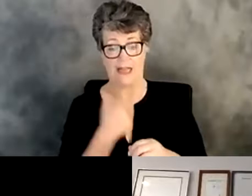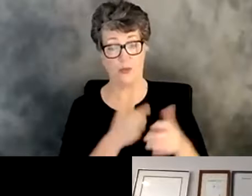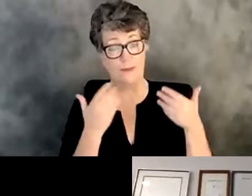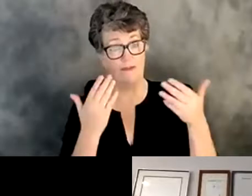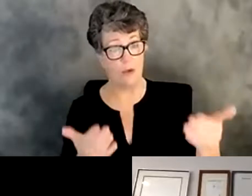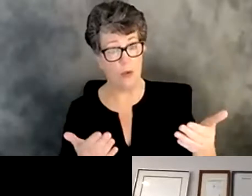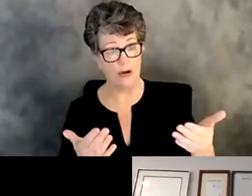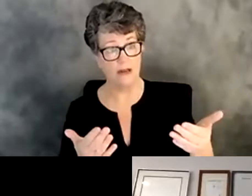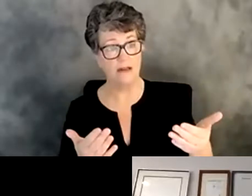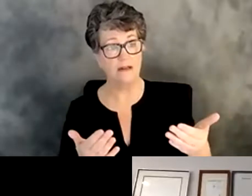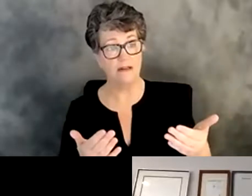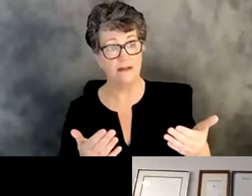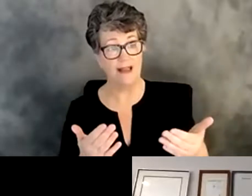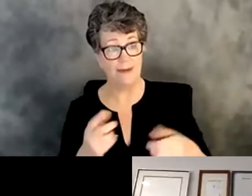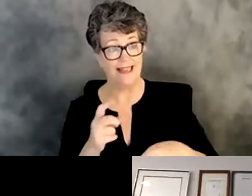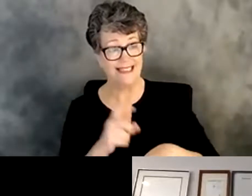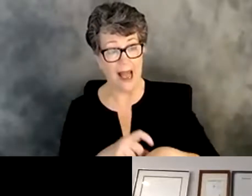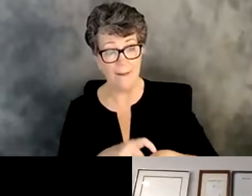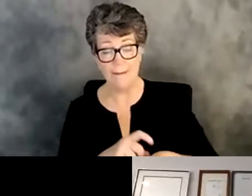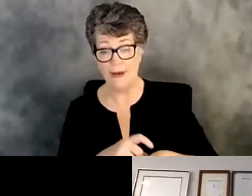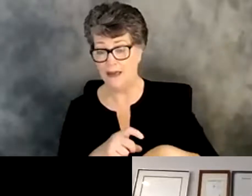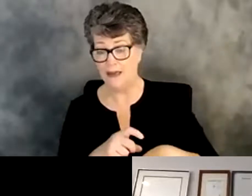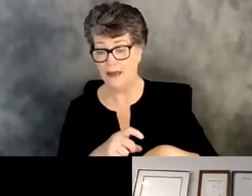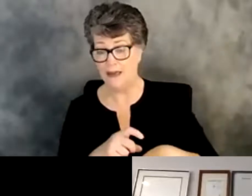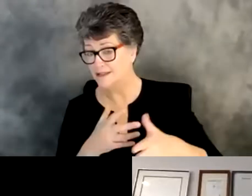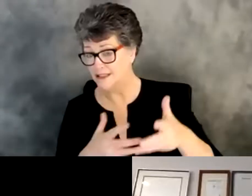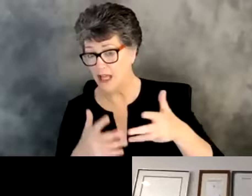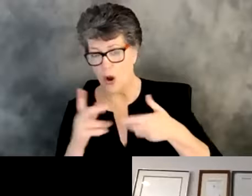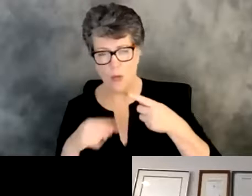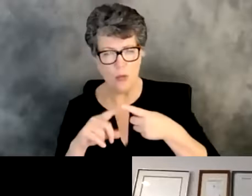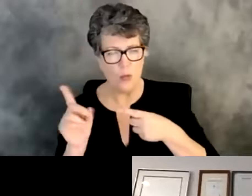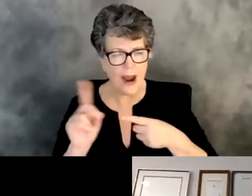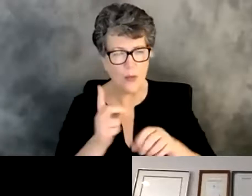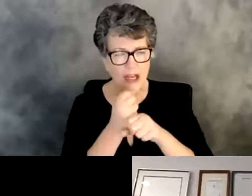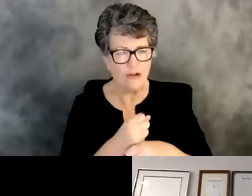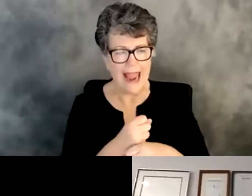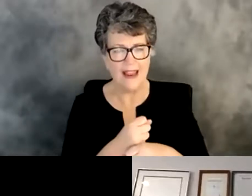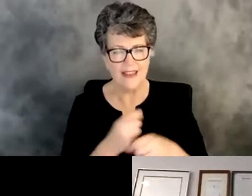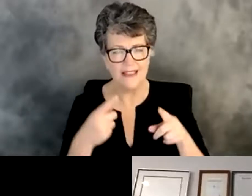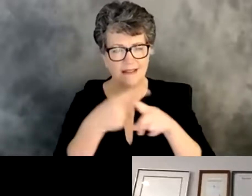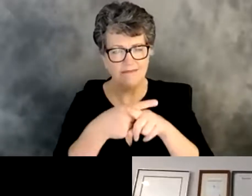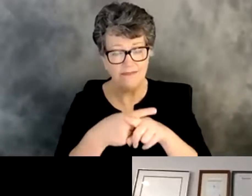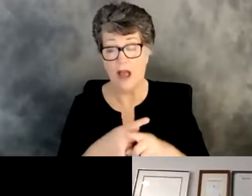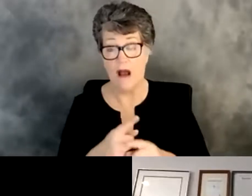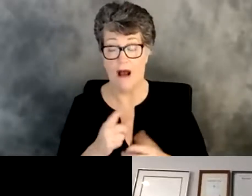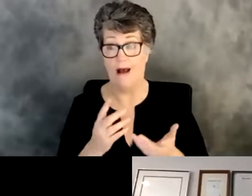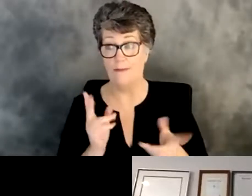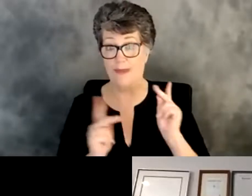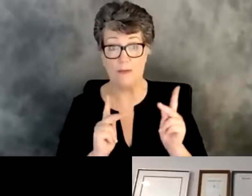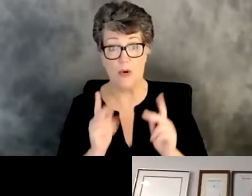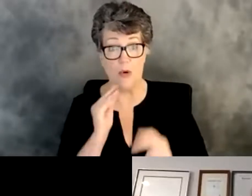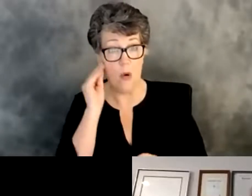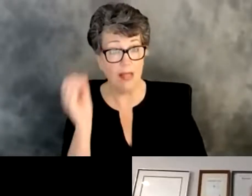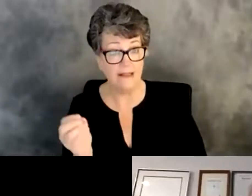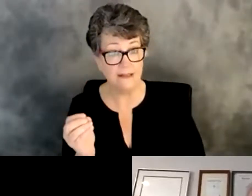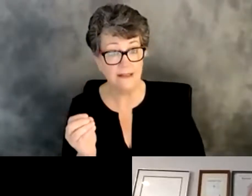if in time we can start identifying where we're trying to create that nexus. For example, on homelessness and